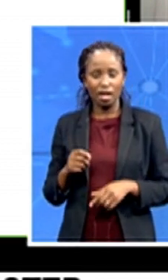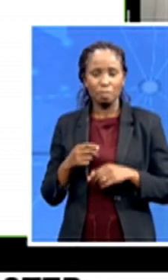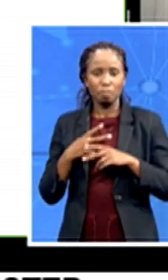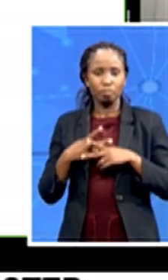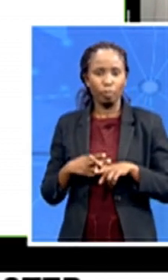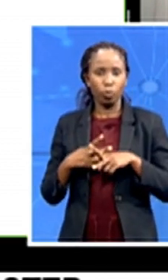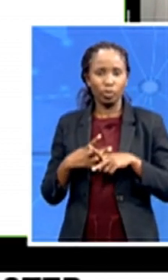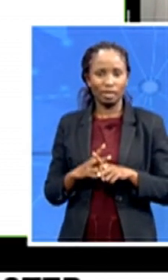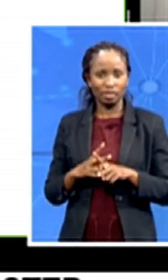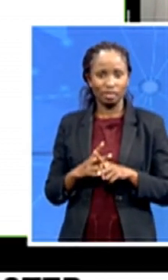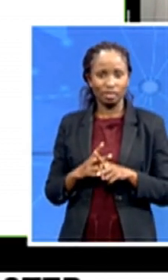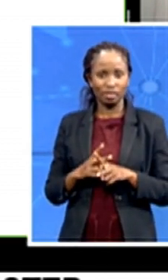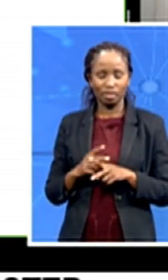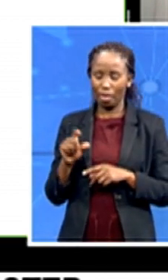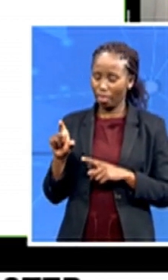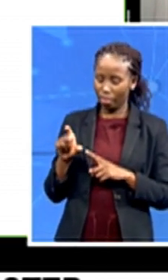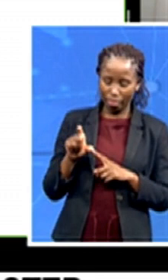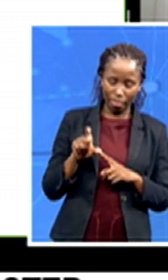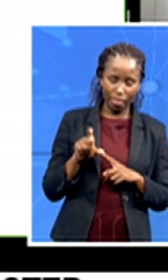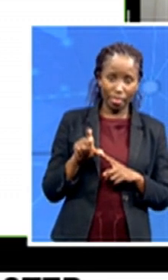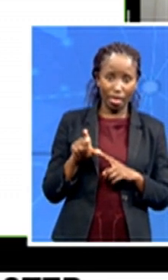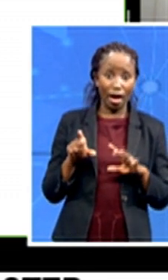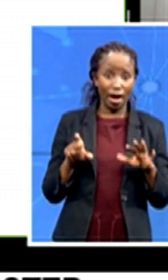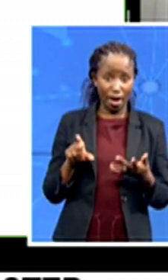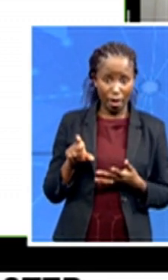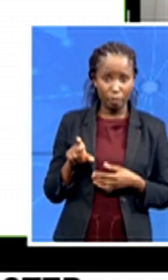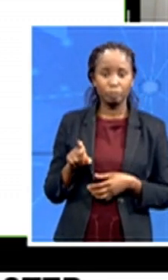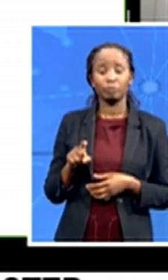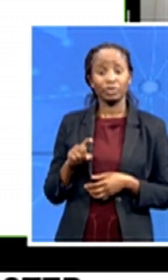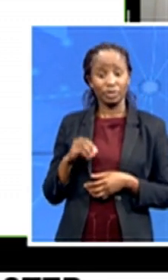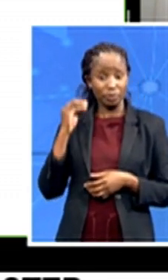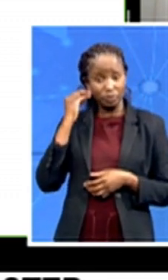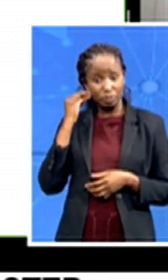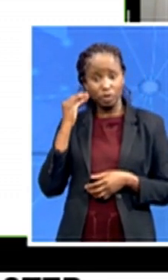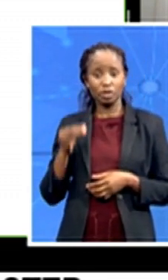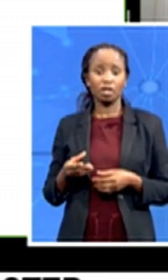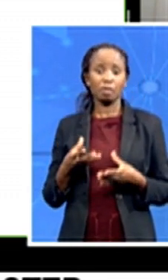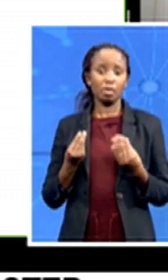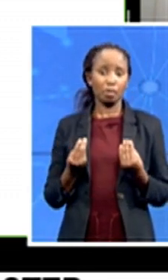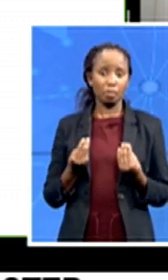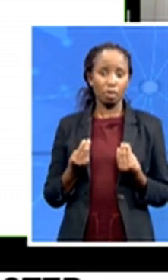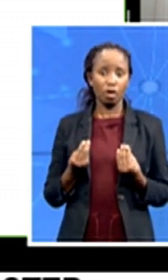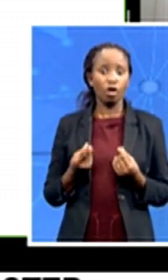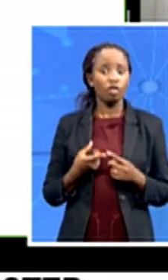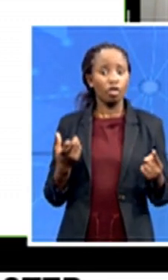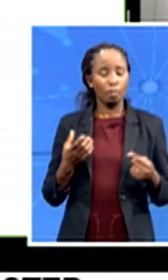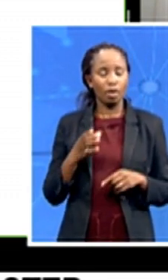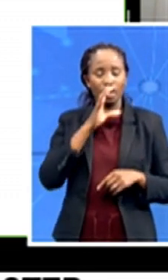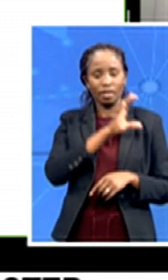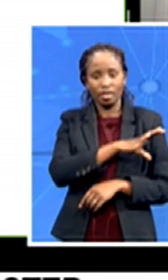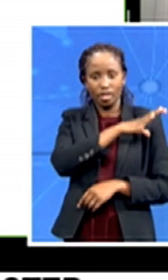this information you obtain from the literature. So this is known from the clinical trials, and you would find it in the